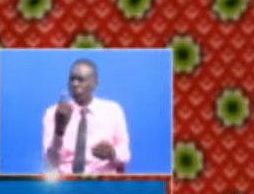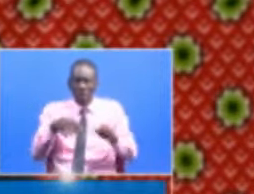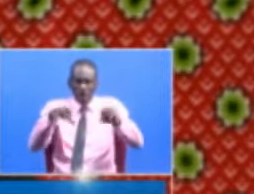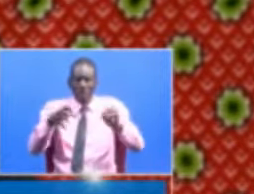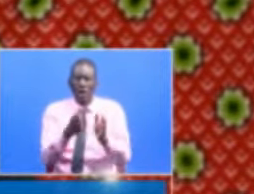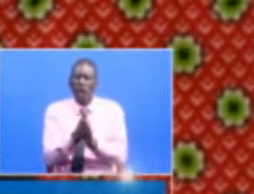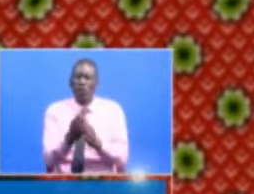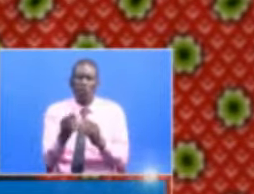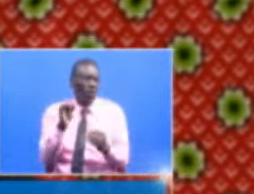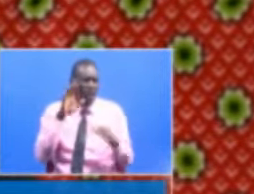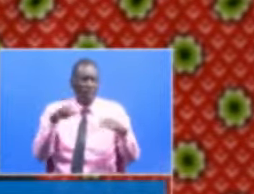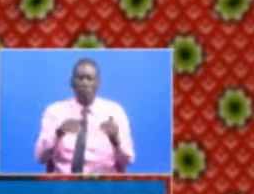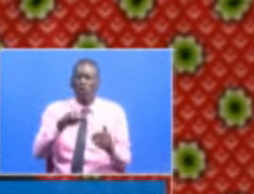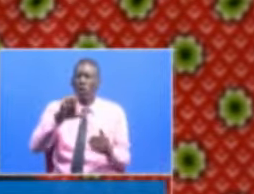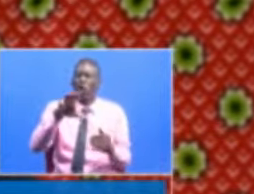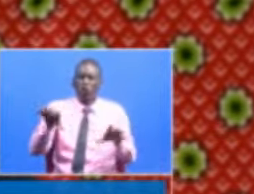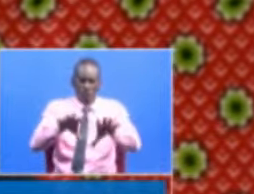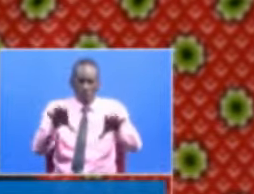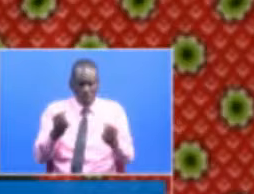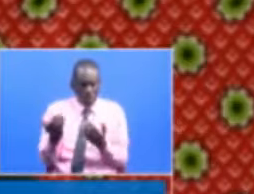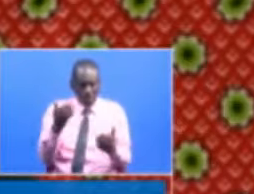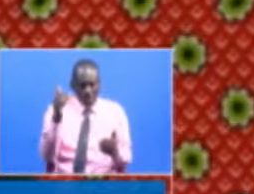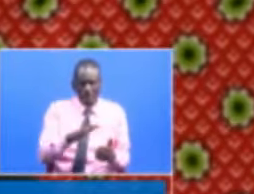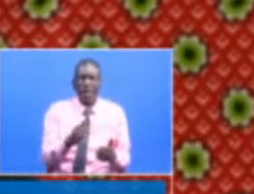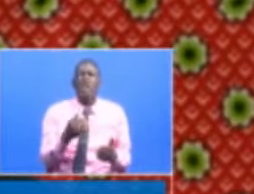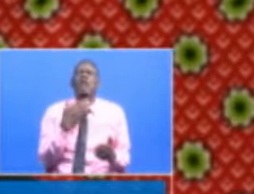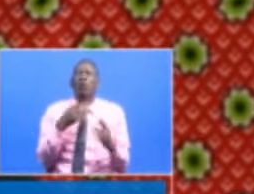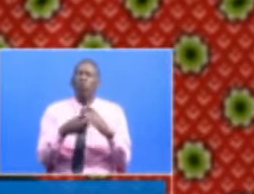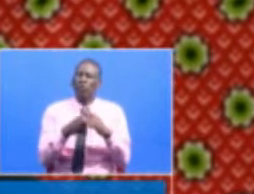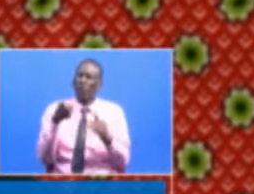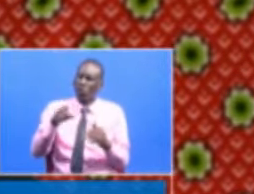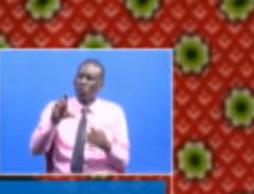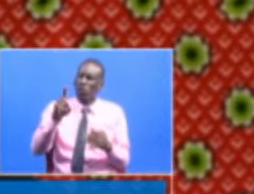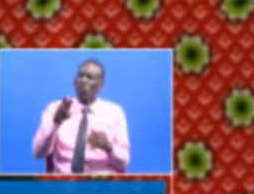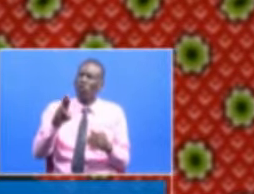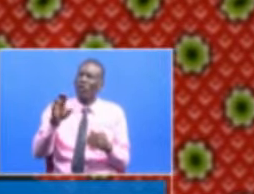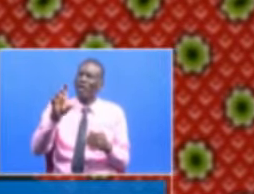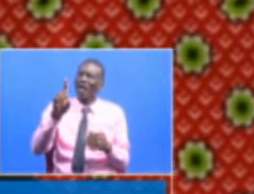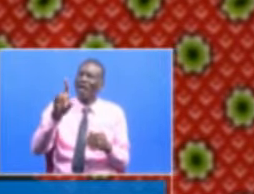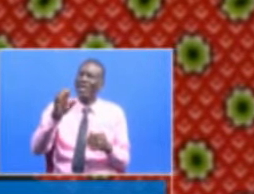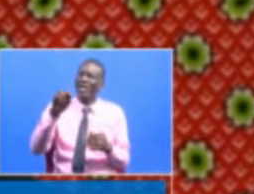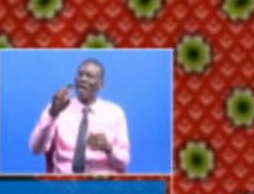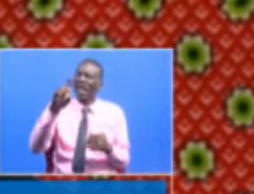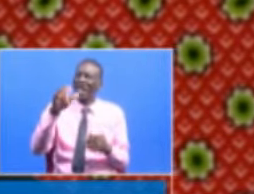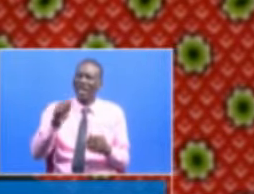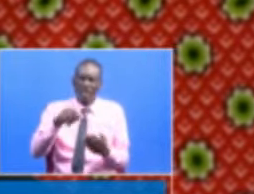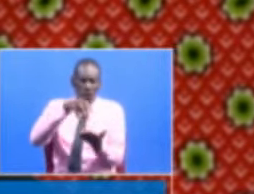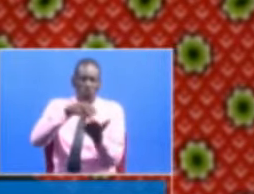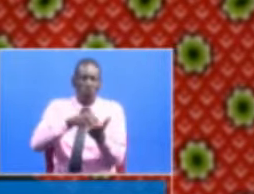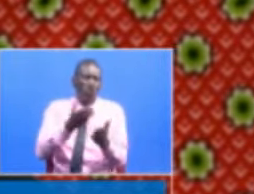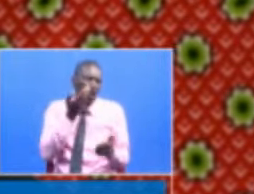ecosystem restoration. So I'd like to start with you, Dr. Dida. What is the situation looking like on the ground in Isiolo